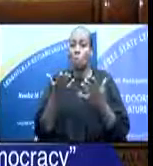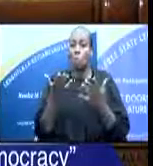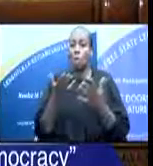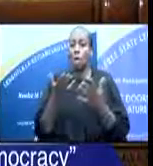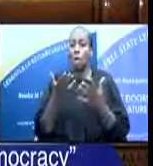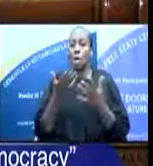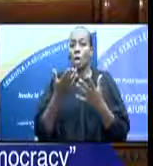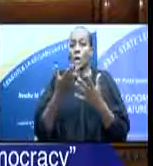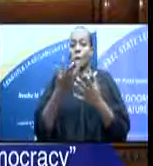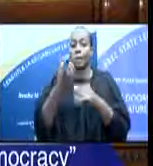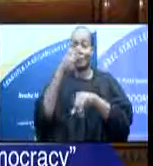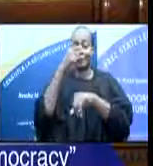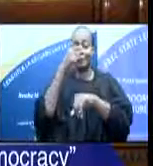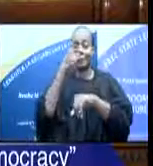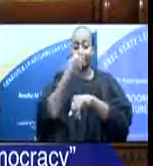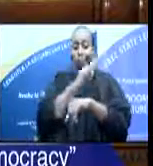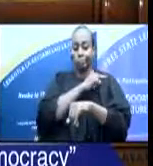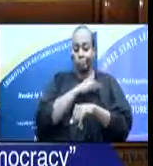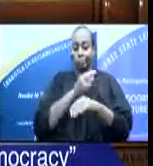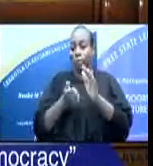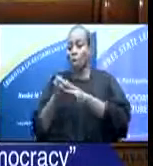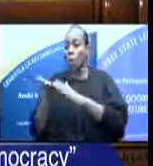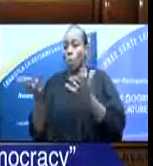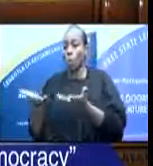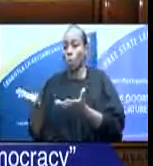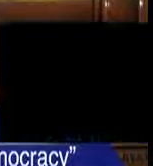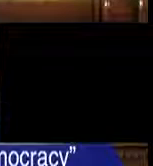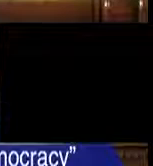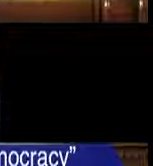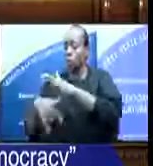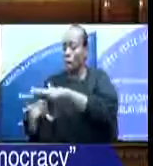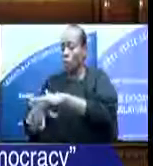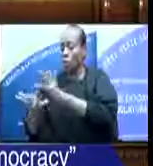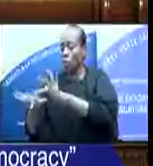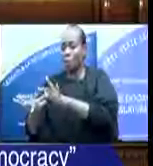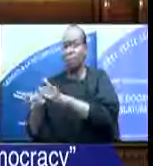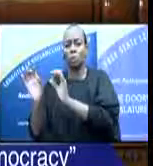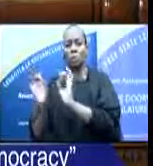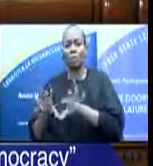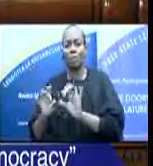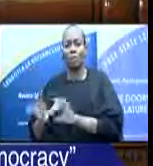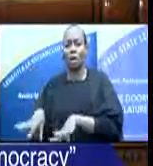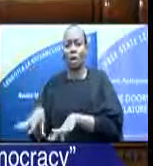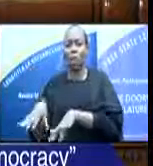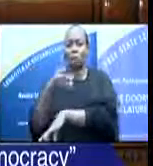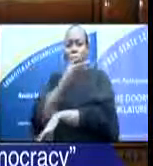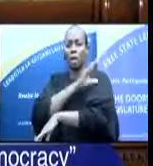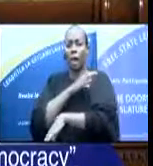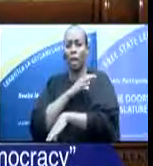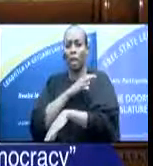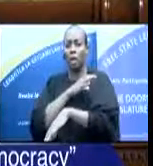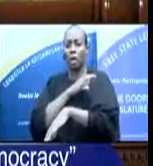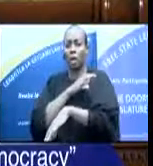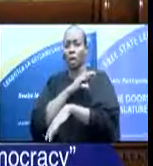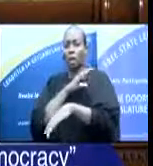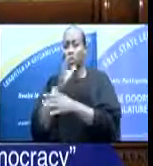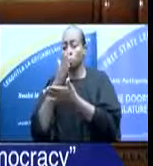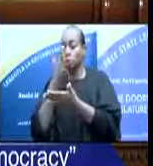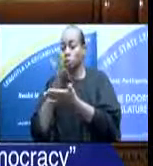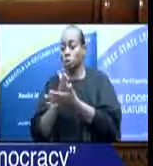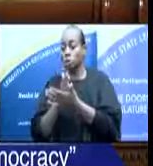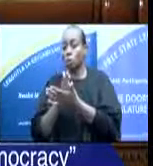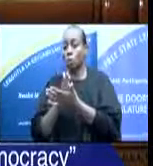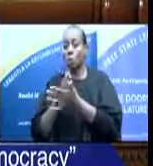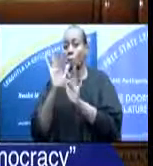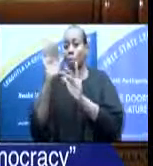dipetlele di ya haufinyana le ditshebeletso mane ma-questioning a rona di-clinicing ho bona hore bakudi bao e